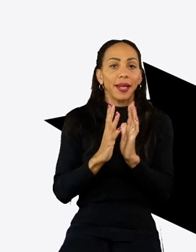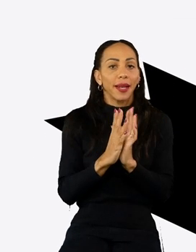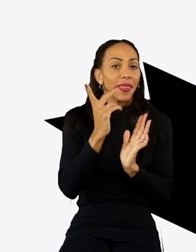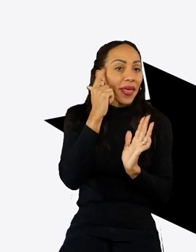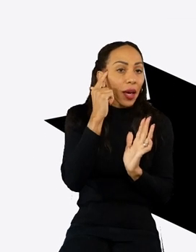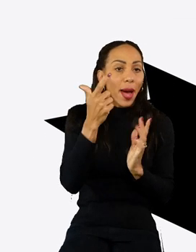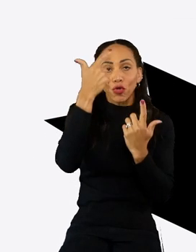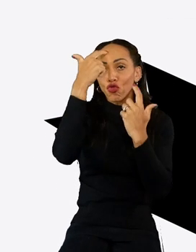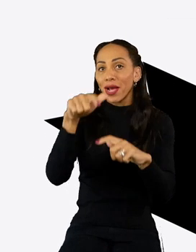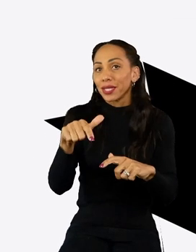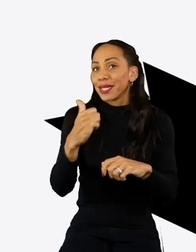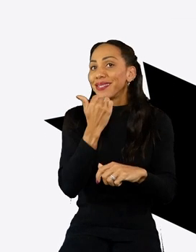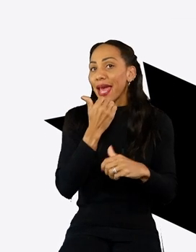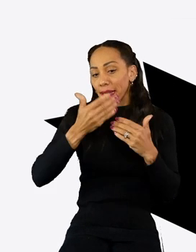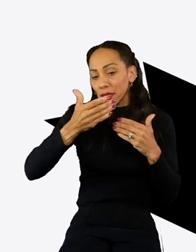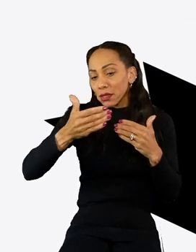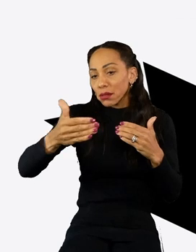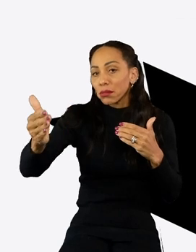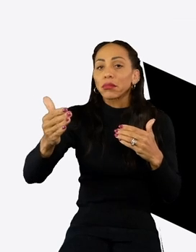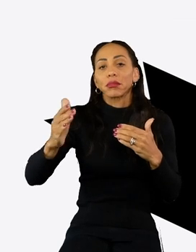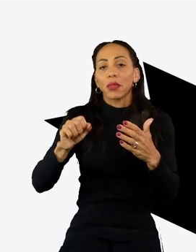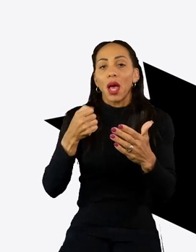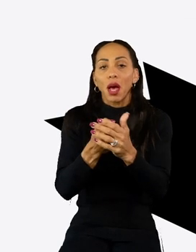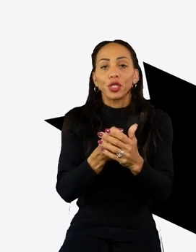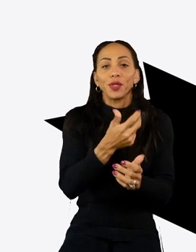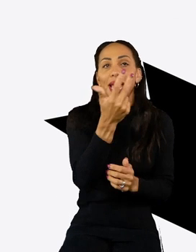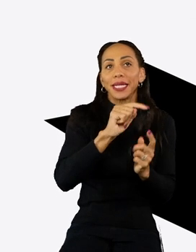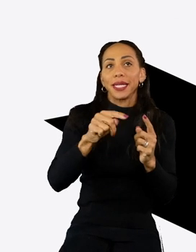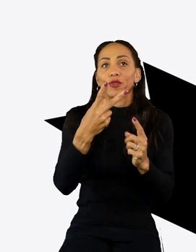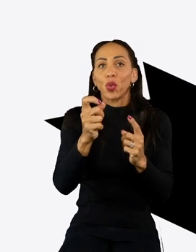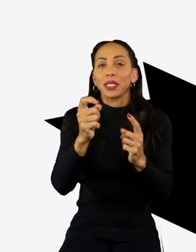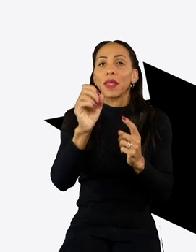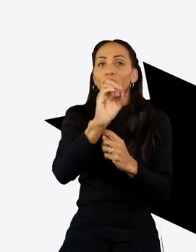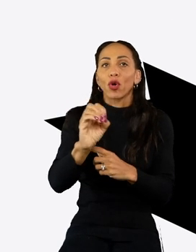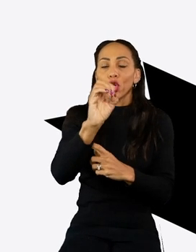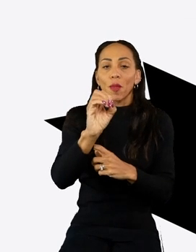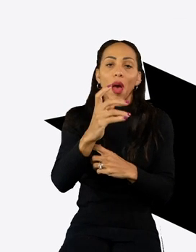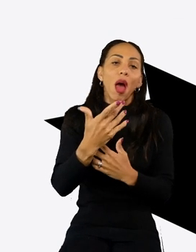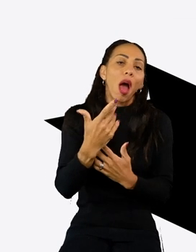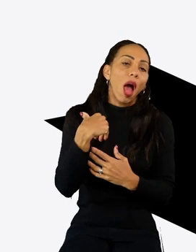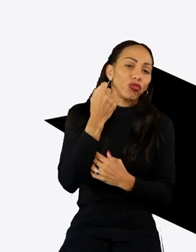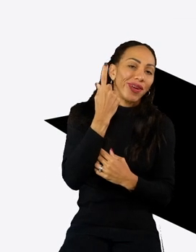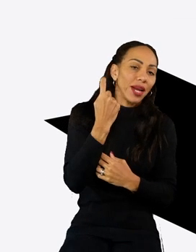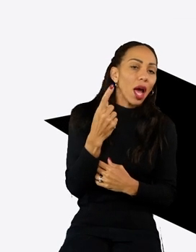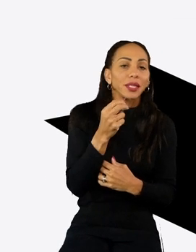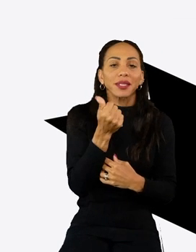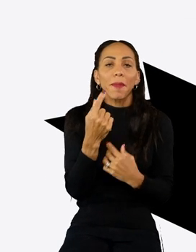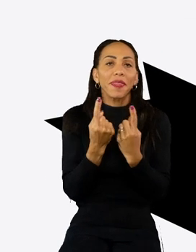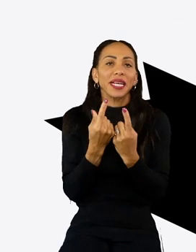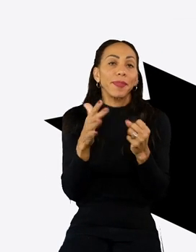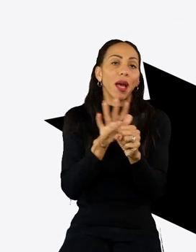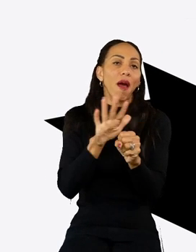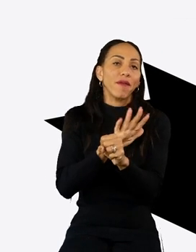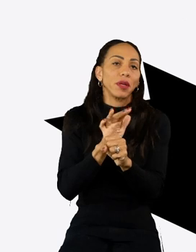And we need to arrange when that might happen. And then to look at when the sort of residency dates might be occurring up until the sort of 18th and